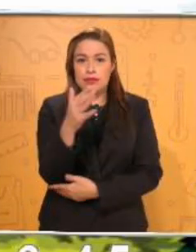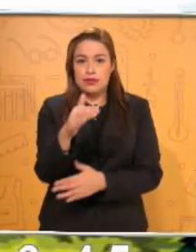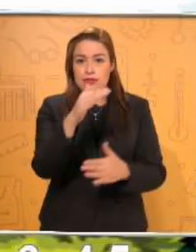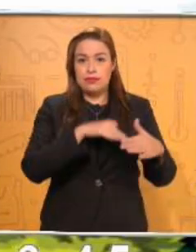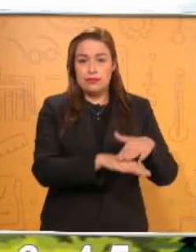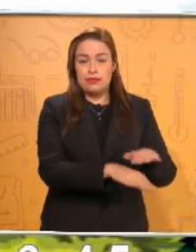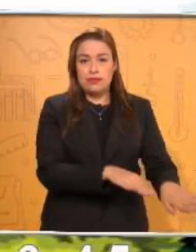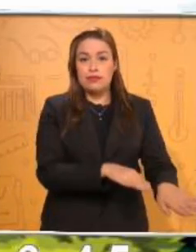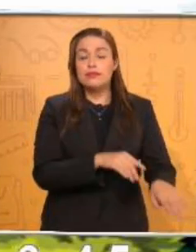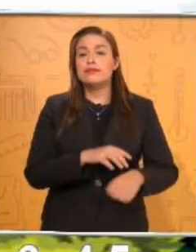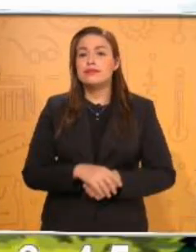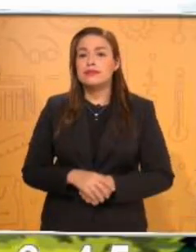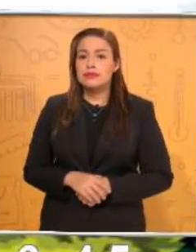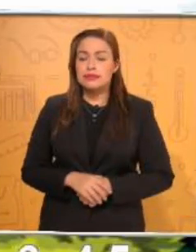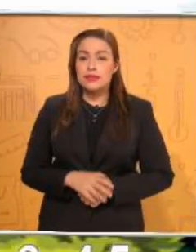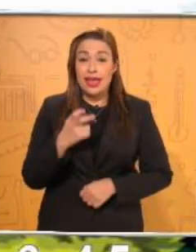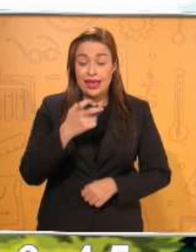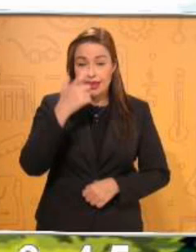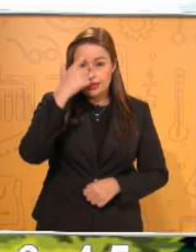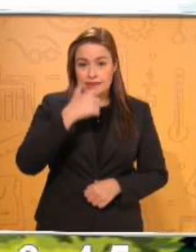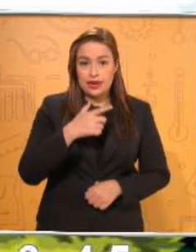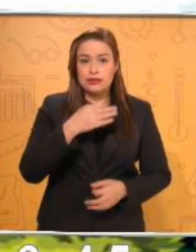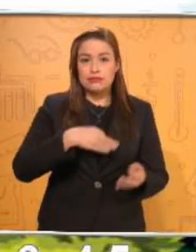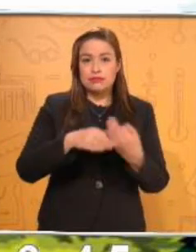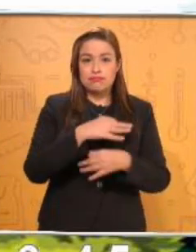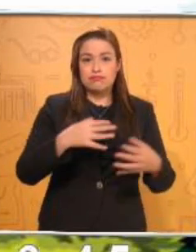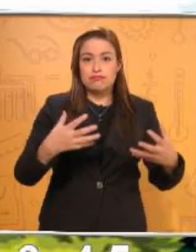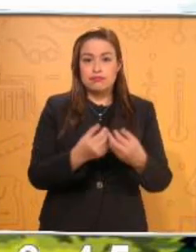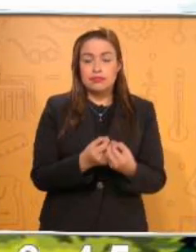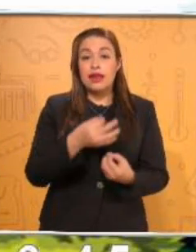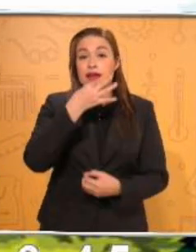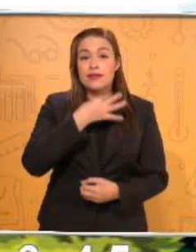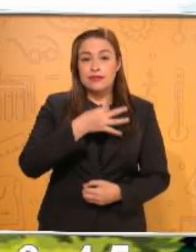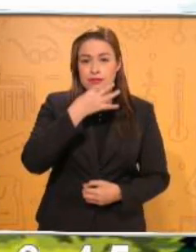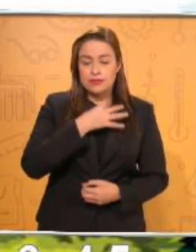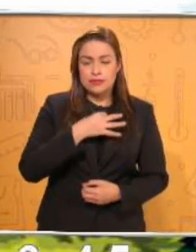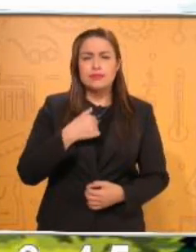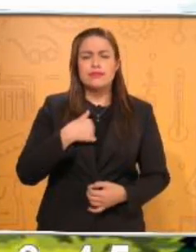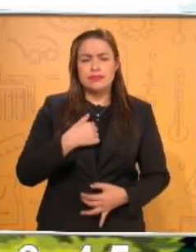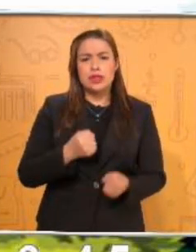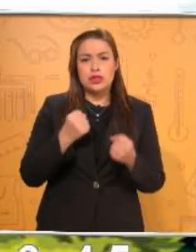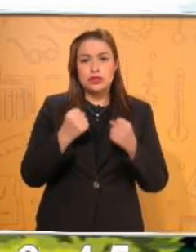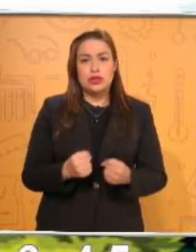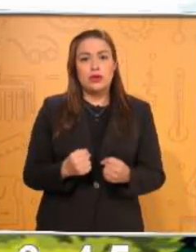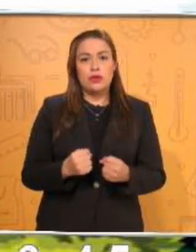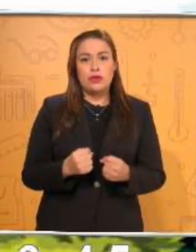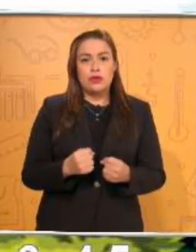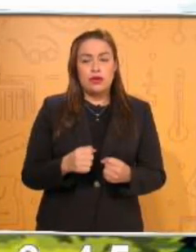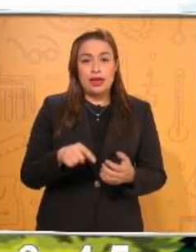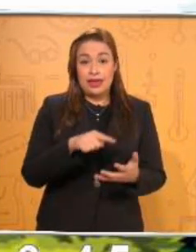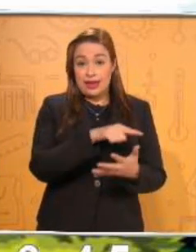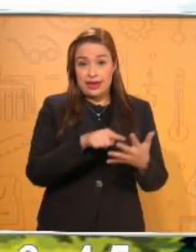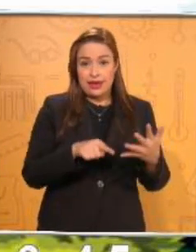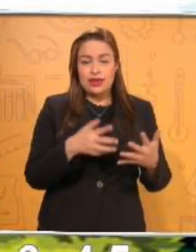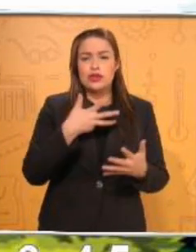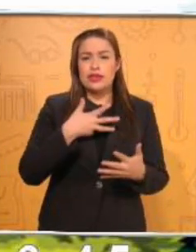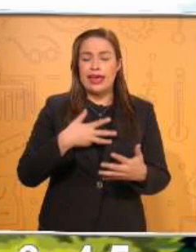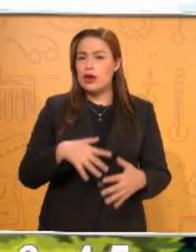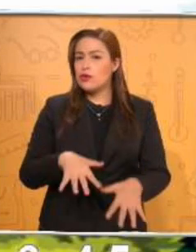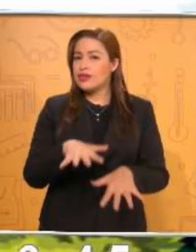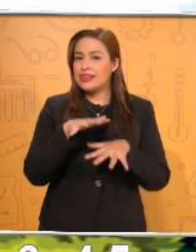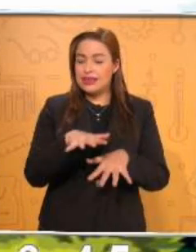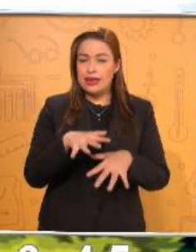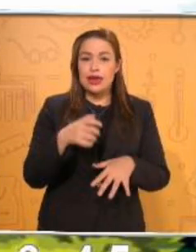was ready for that night's celebration. I'm sure that they had a fantastic time